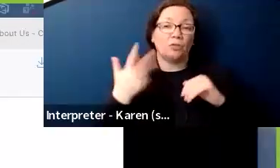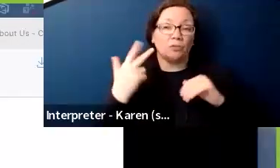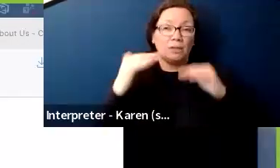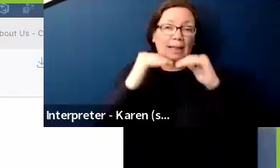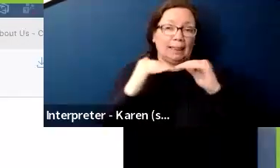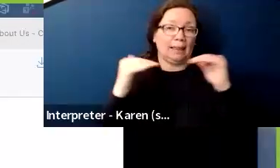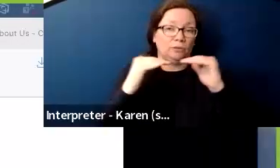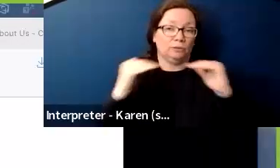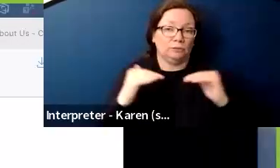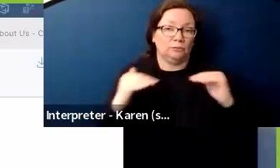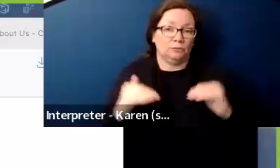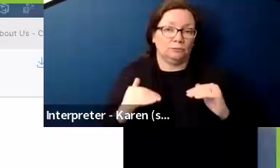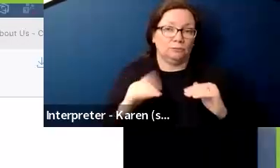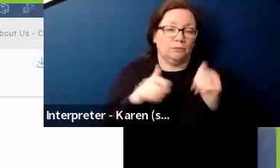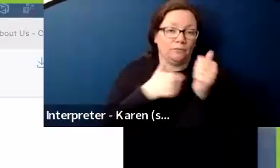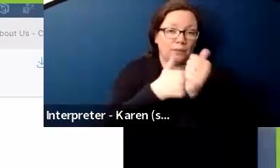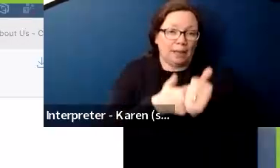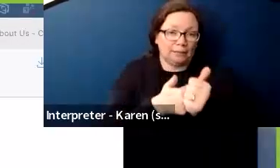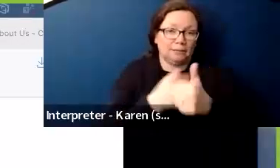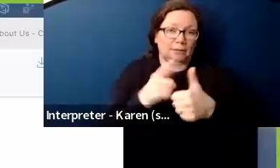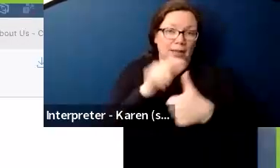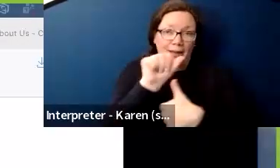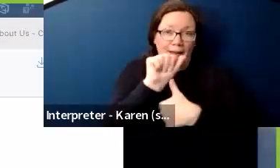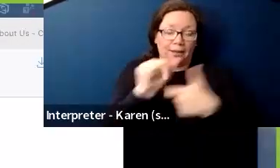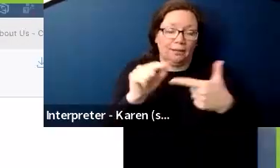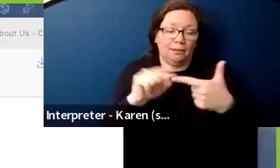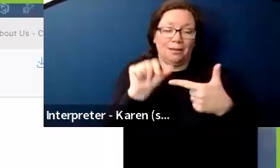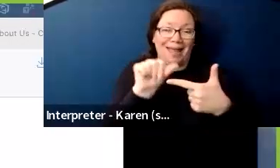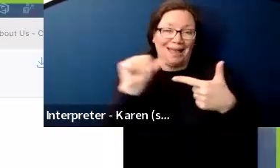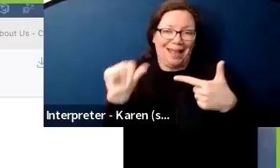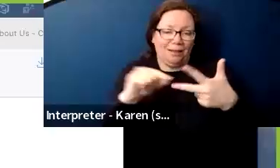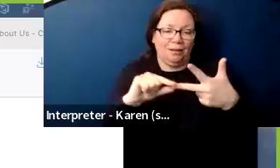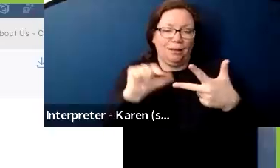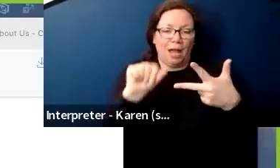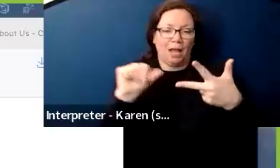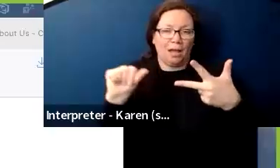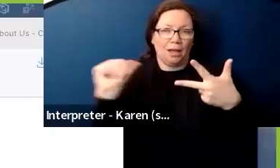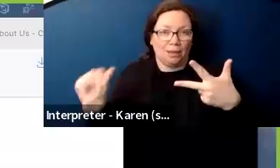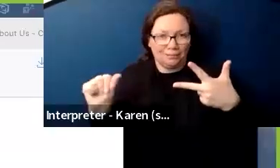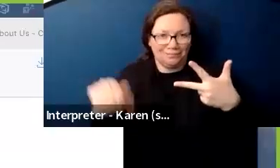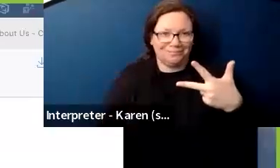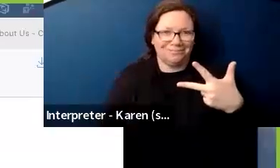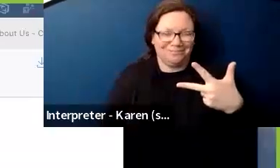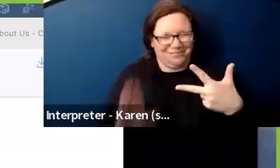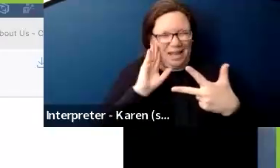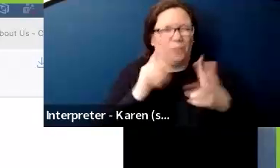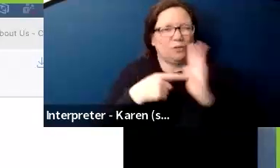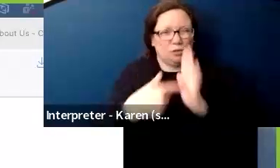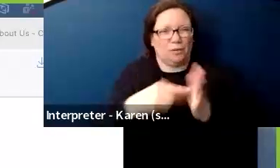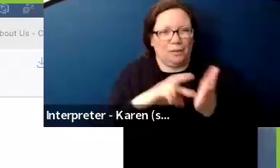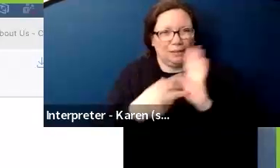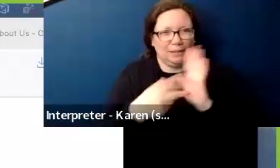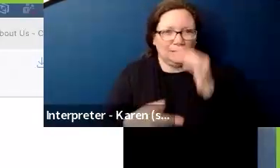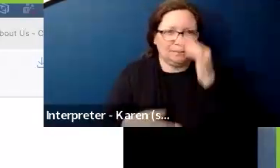of compliance, right? There's A, double A, and triple A. So I'll show you here what kind